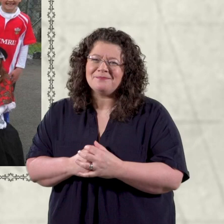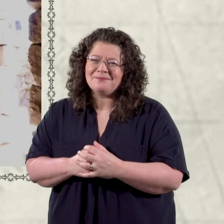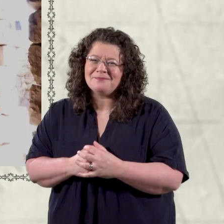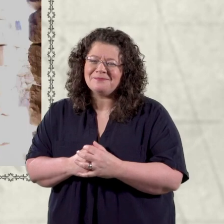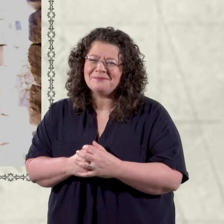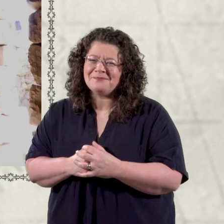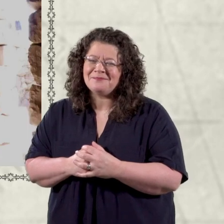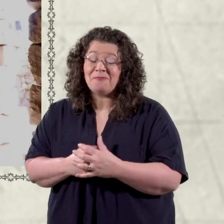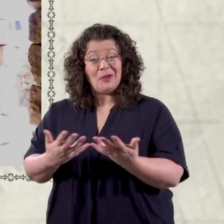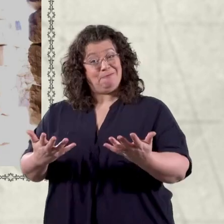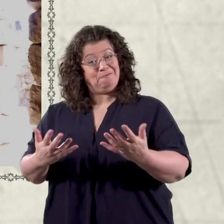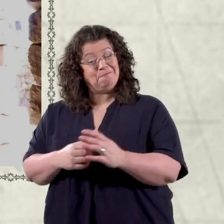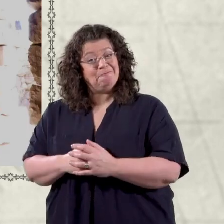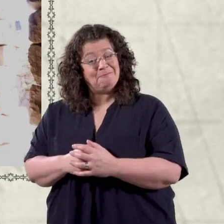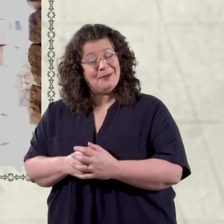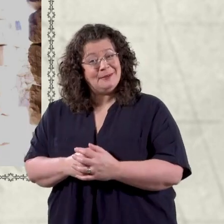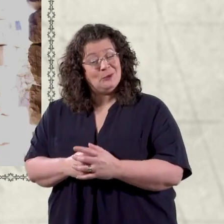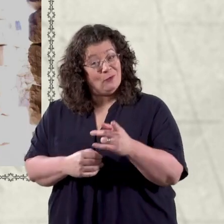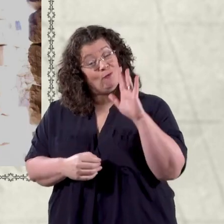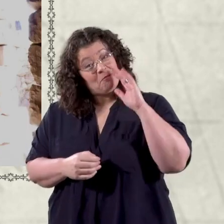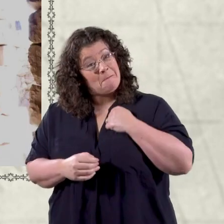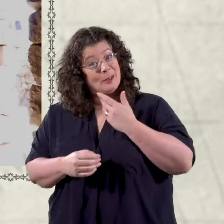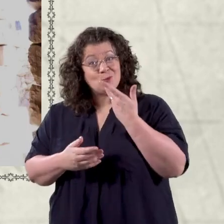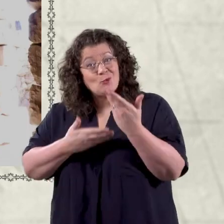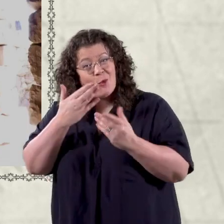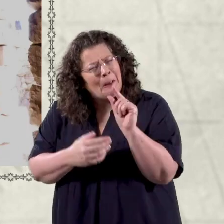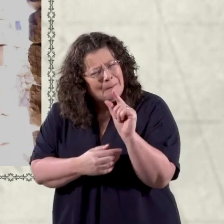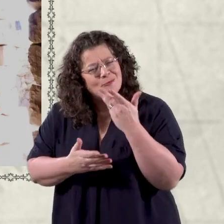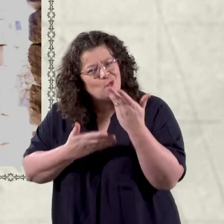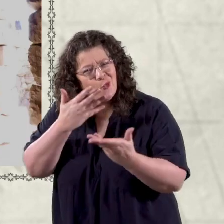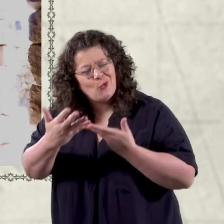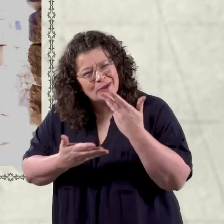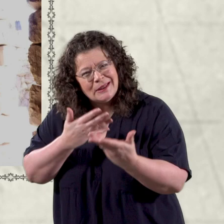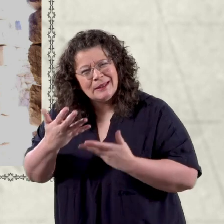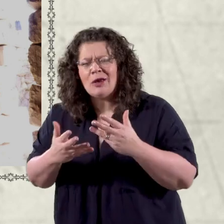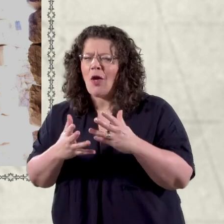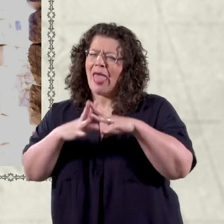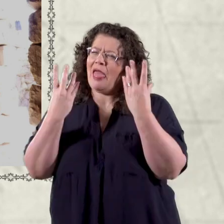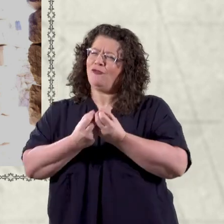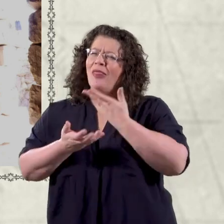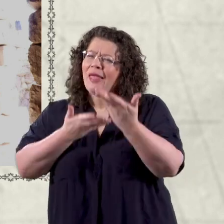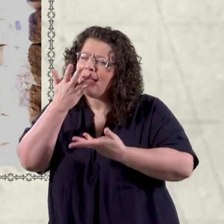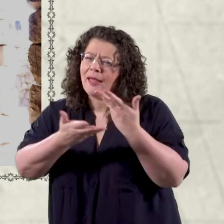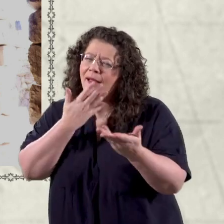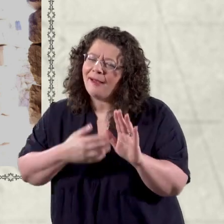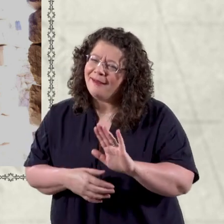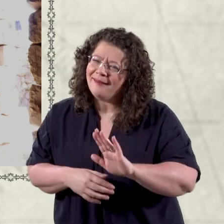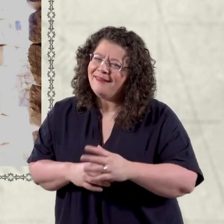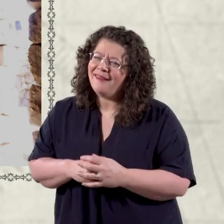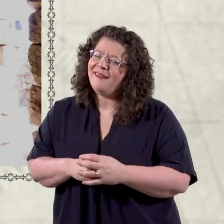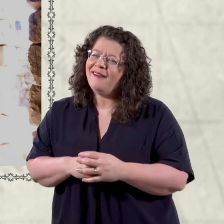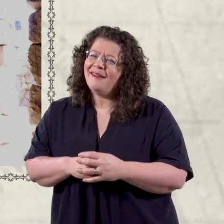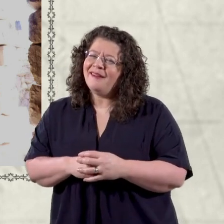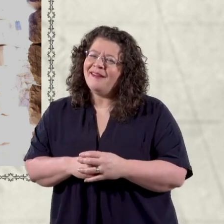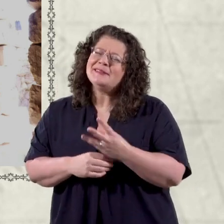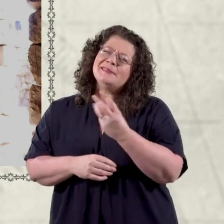Well, there we are. You've heard a little of my story. Well, I can't reveal everything to you. After